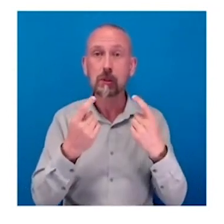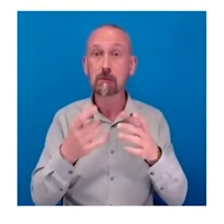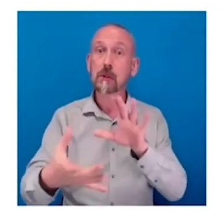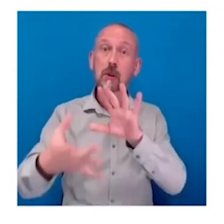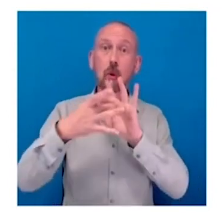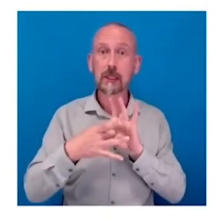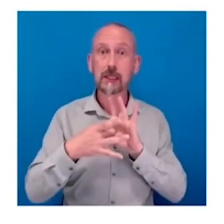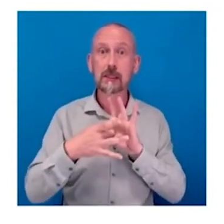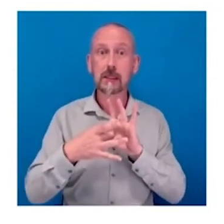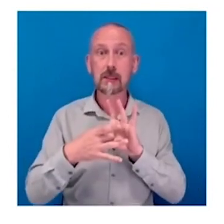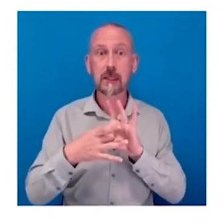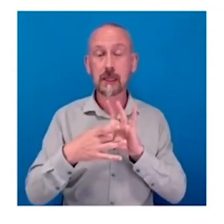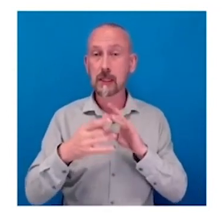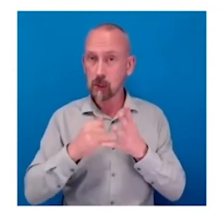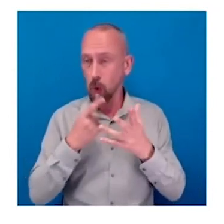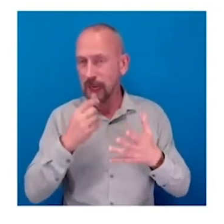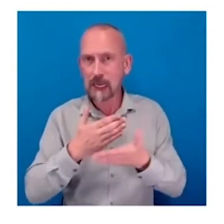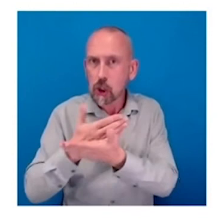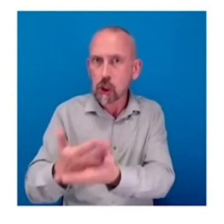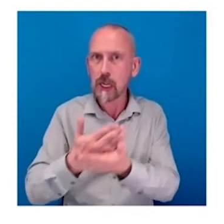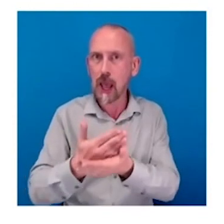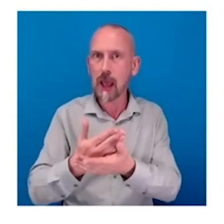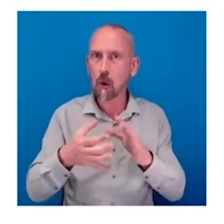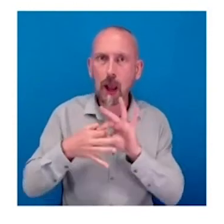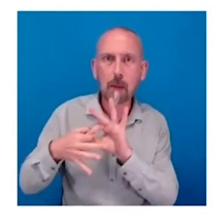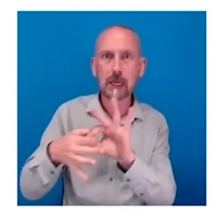all share and collaborate together, the world is going